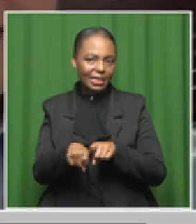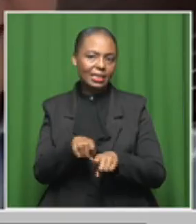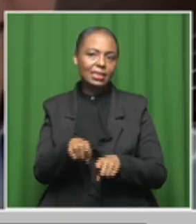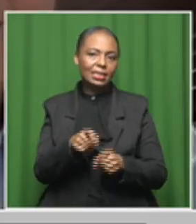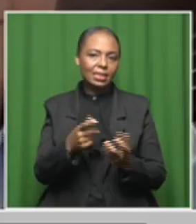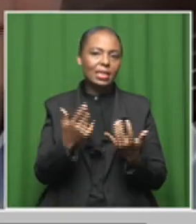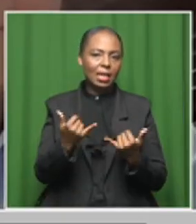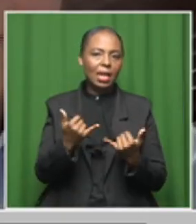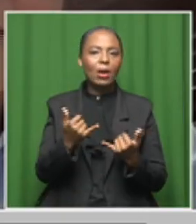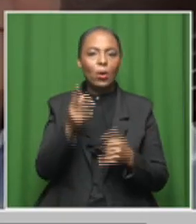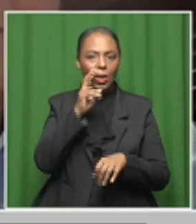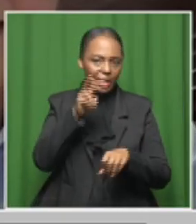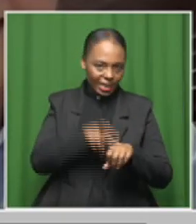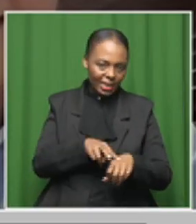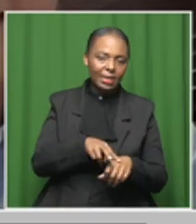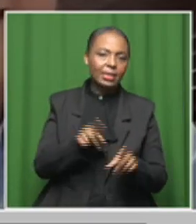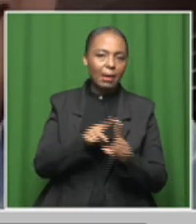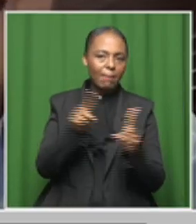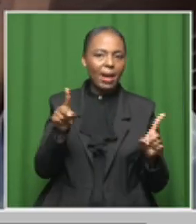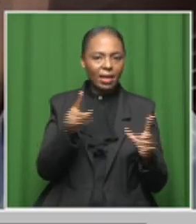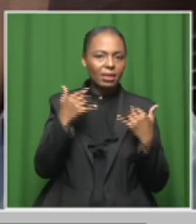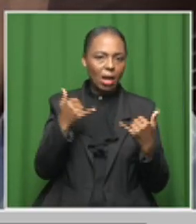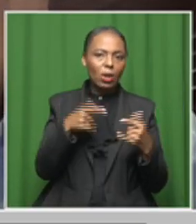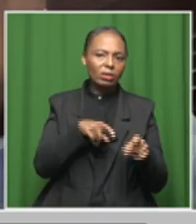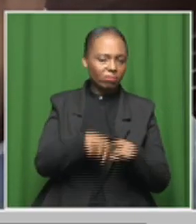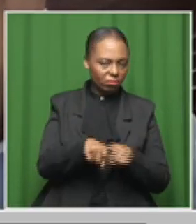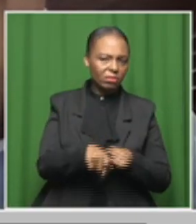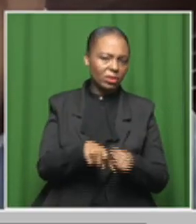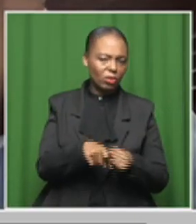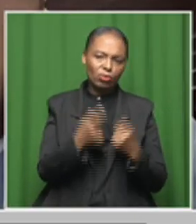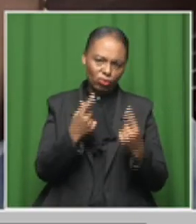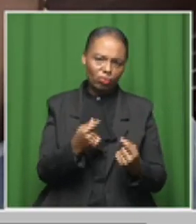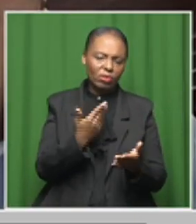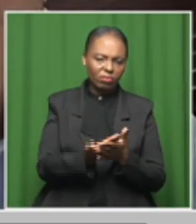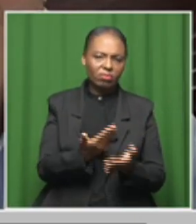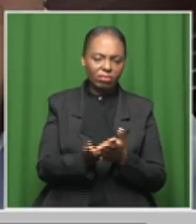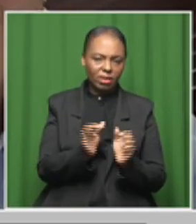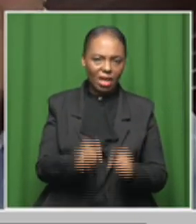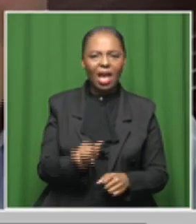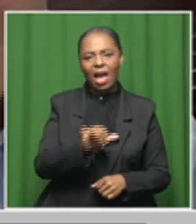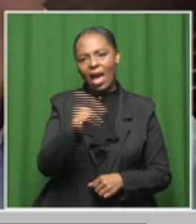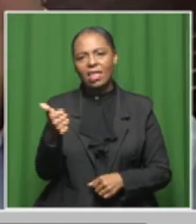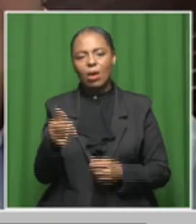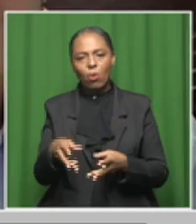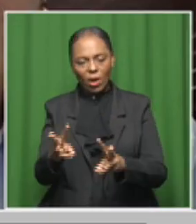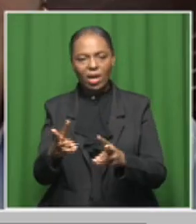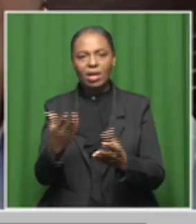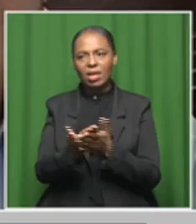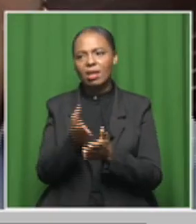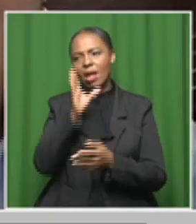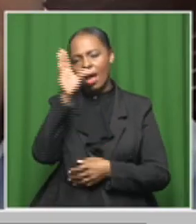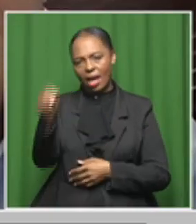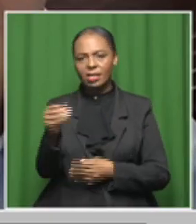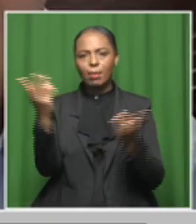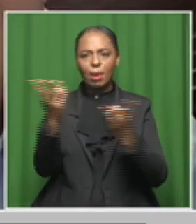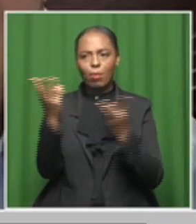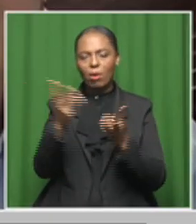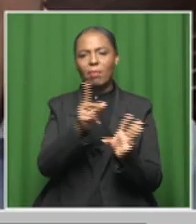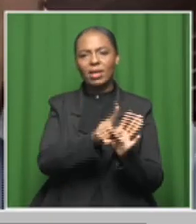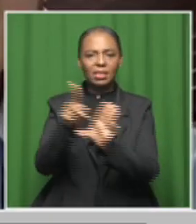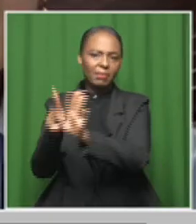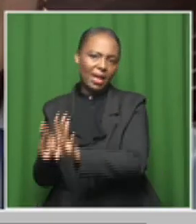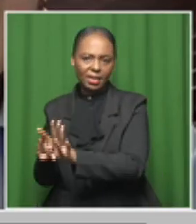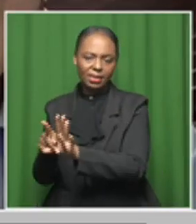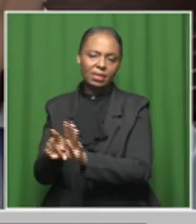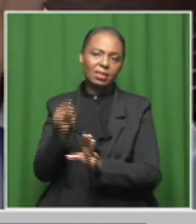to routinely test, but then we can do the testing. And then there's another way that we can ask the public to get involved, is in participatory